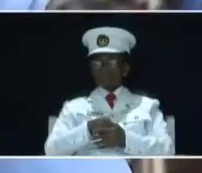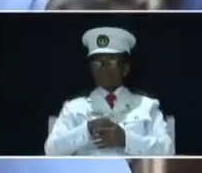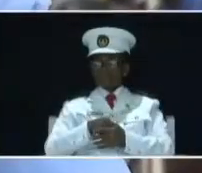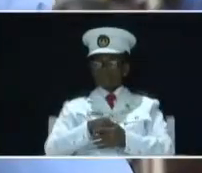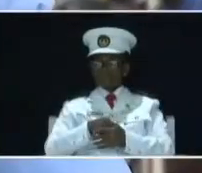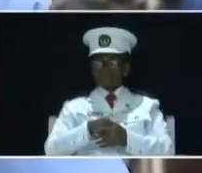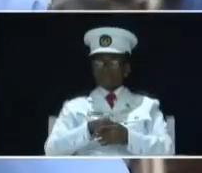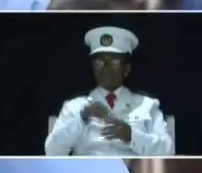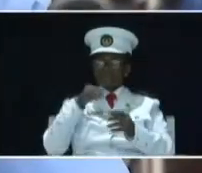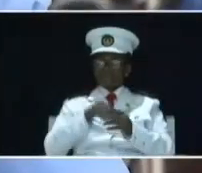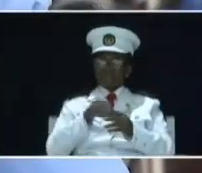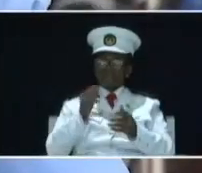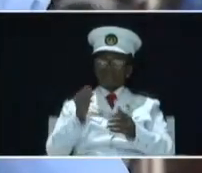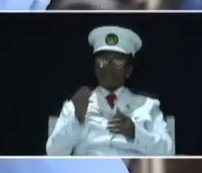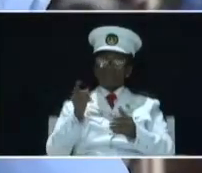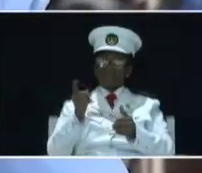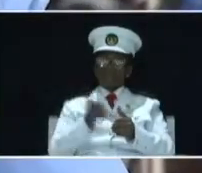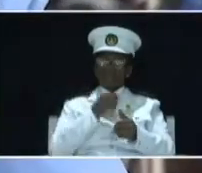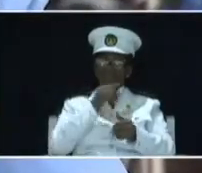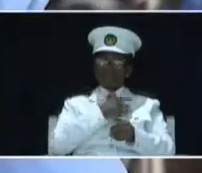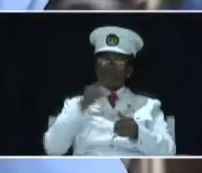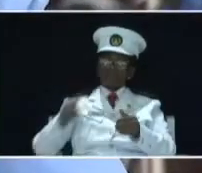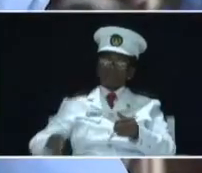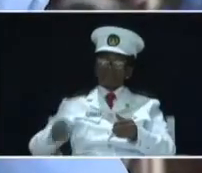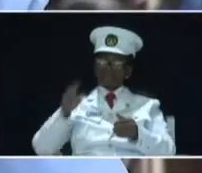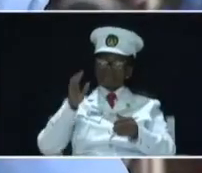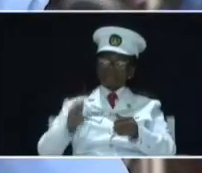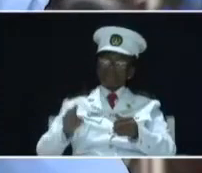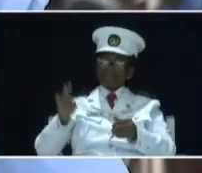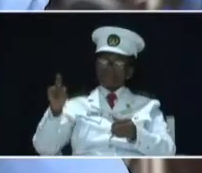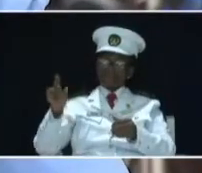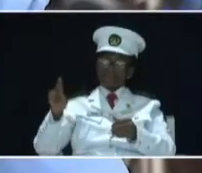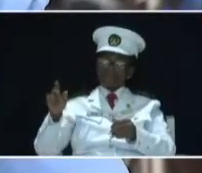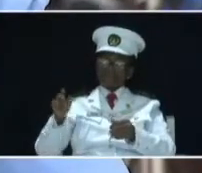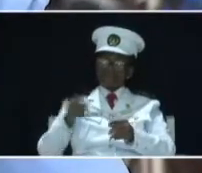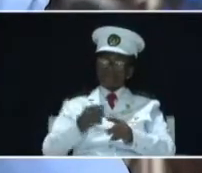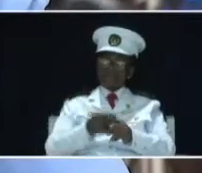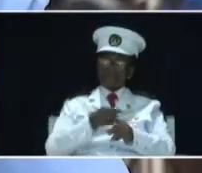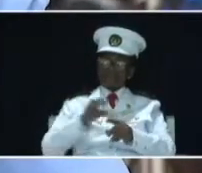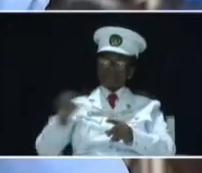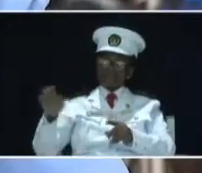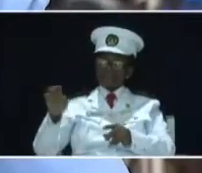In 1 Kings chapter 17, from verse 2 to 17,